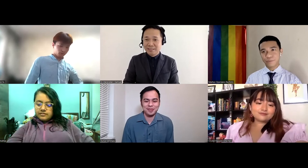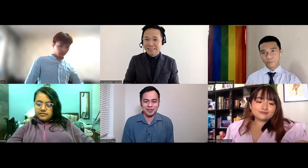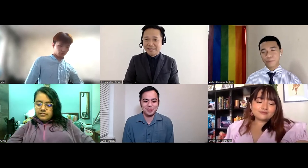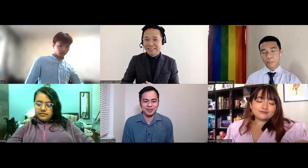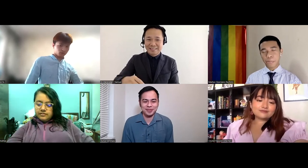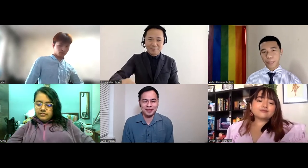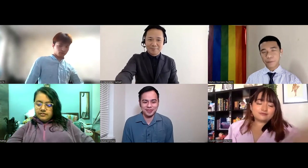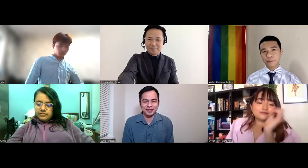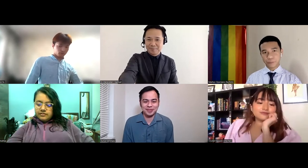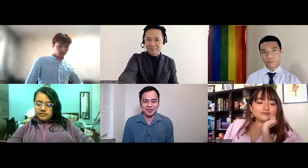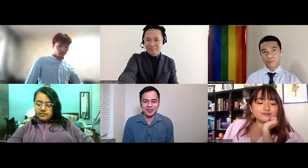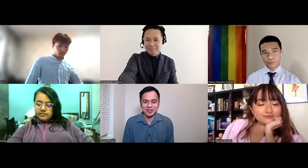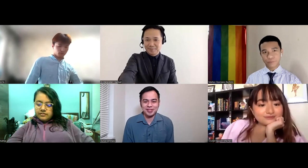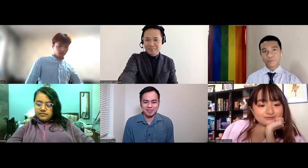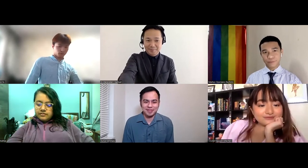doing all these years.